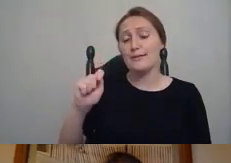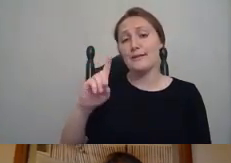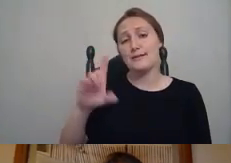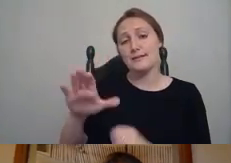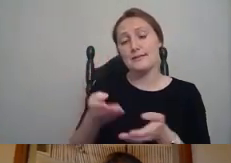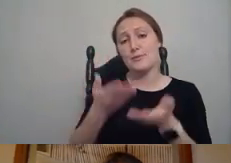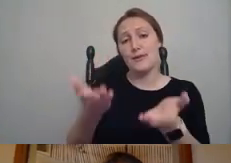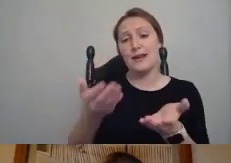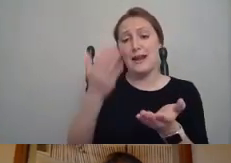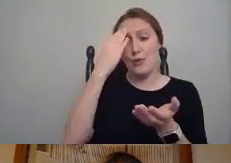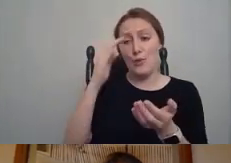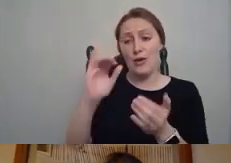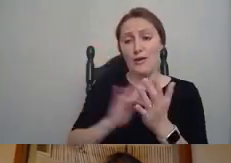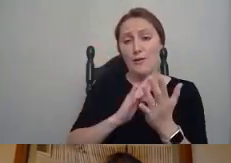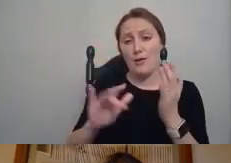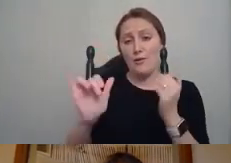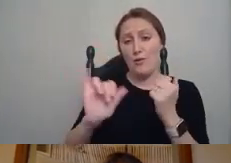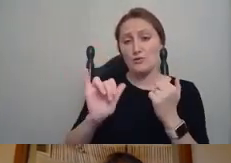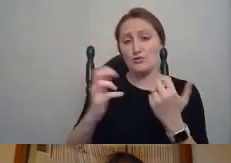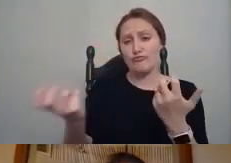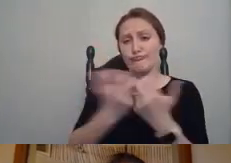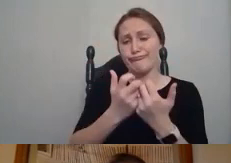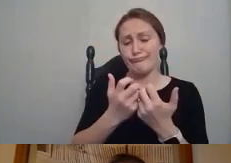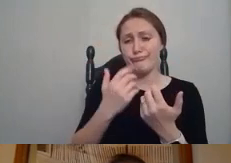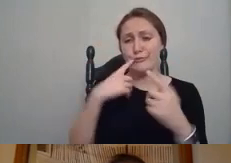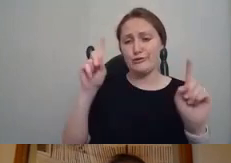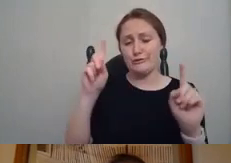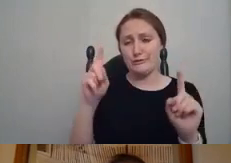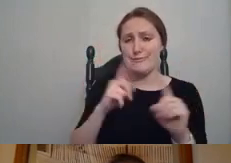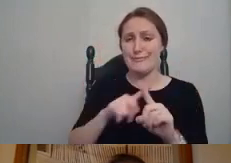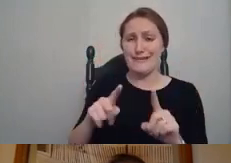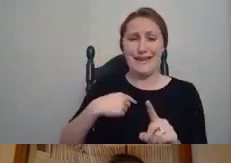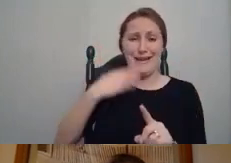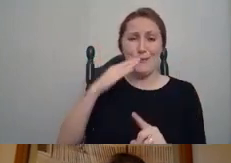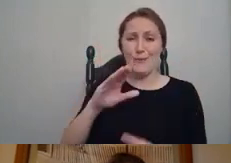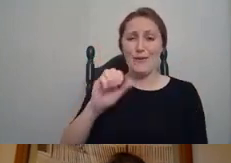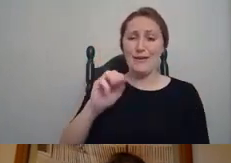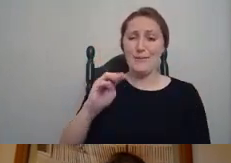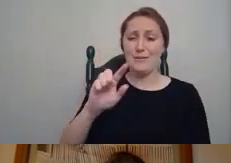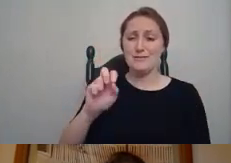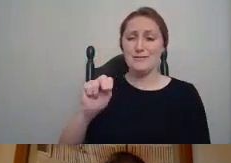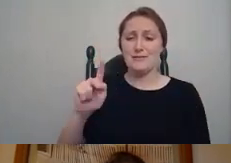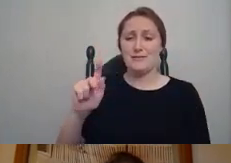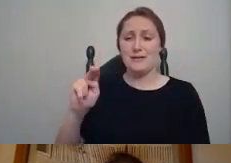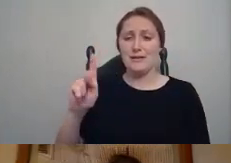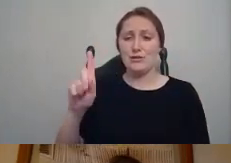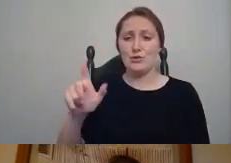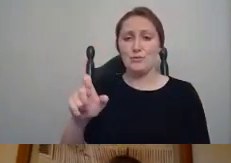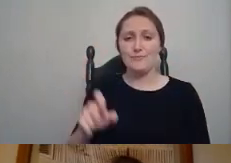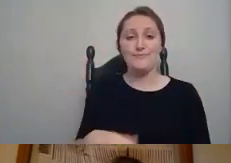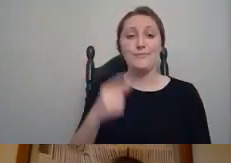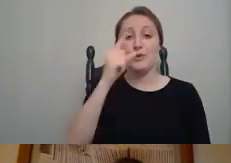know an iPad is also compatible, but I don't know specifically about an Amazon Kindle. Google says